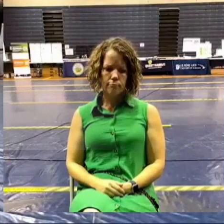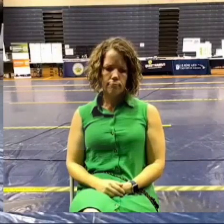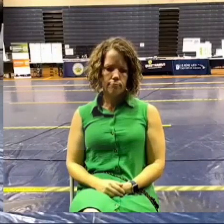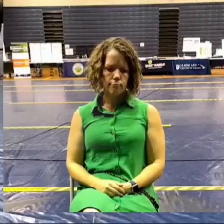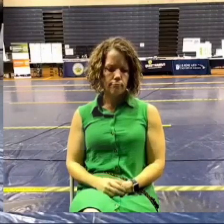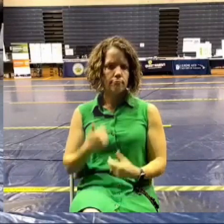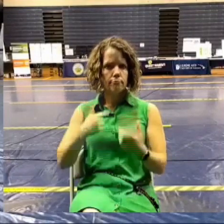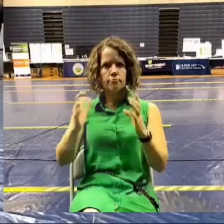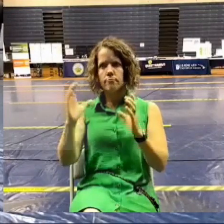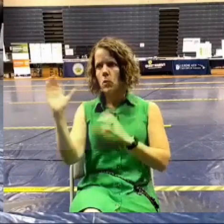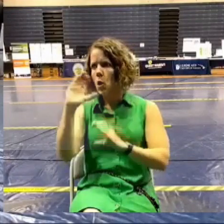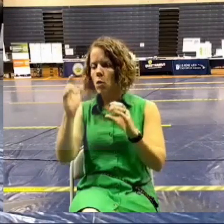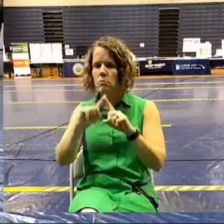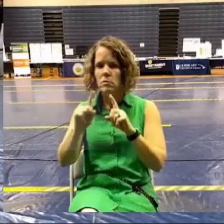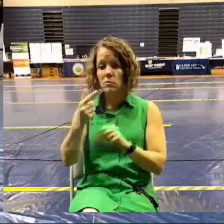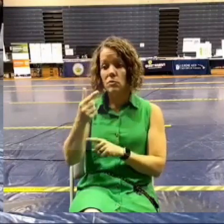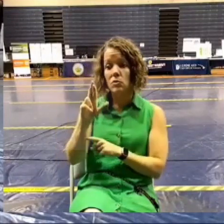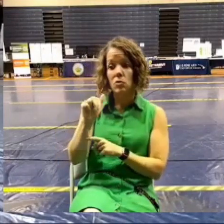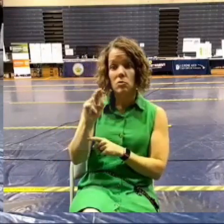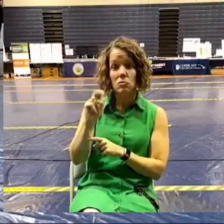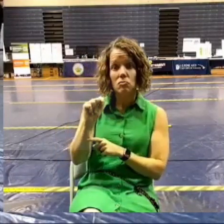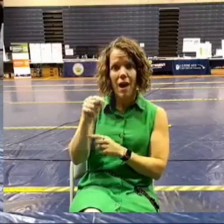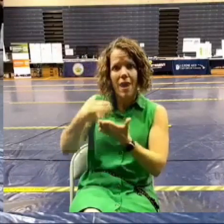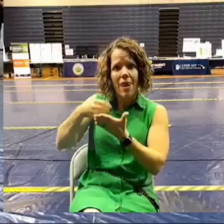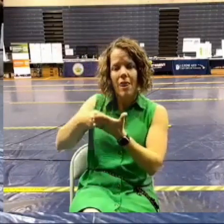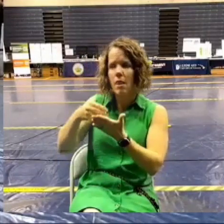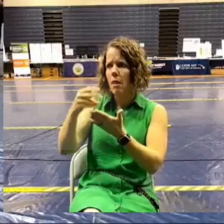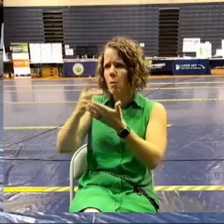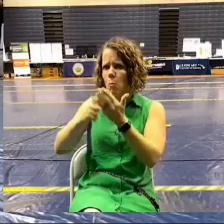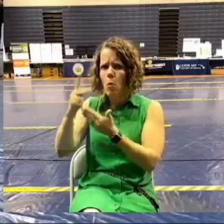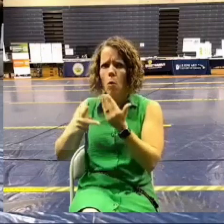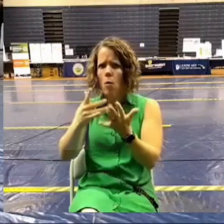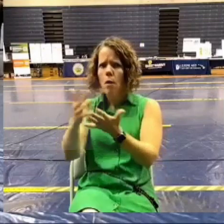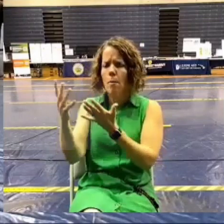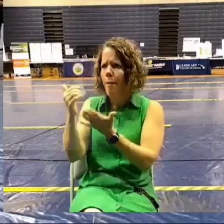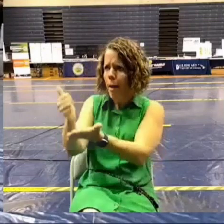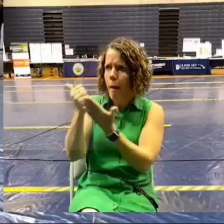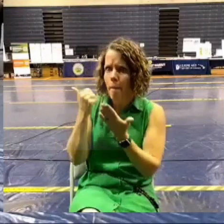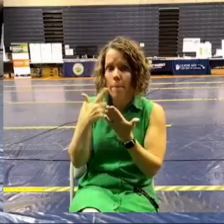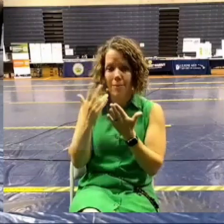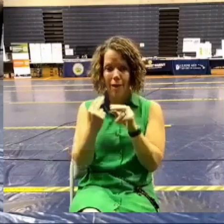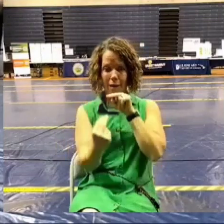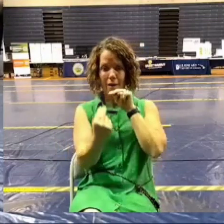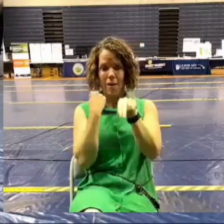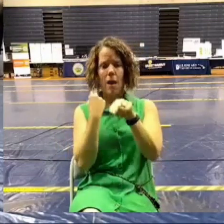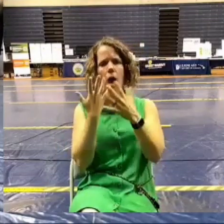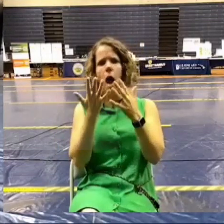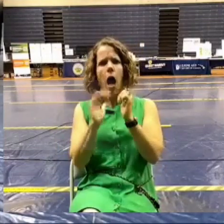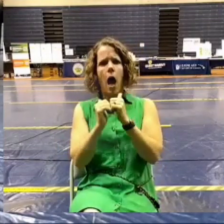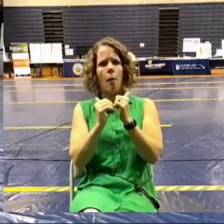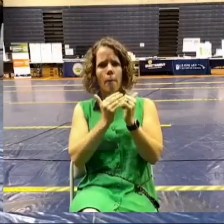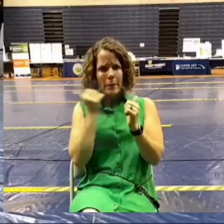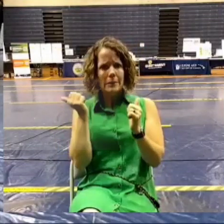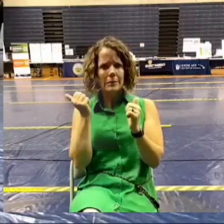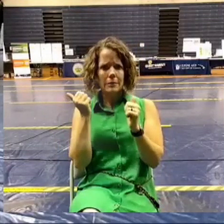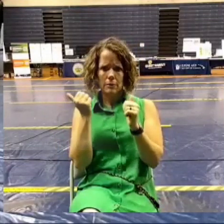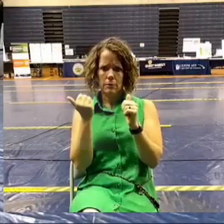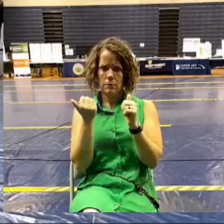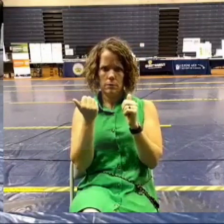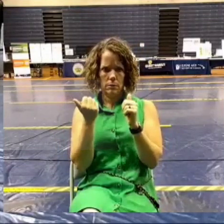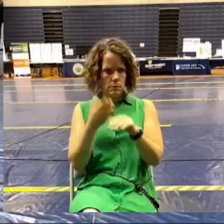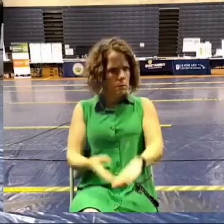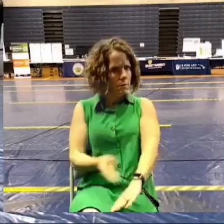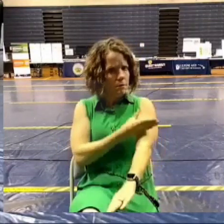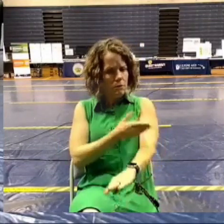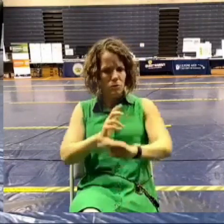looking at whatever grant programs might be available to assist in improving the right evacuation routes.